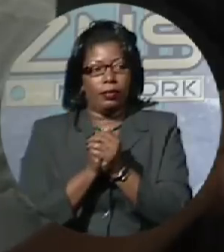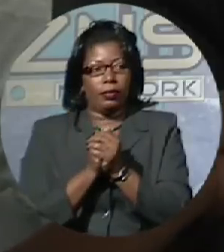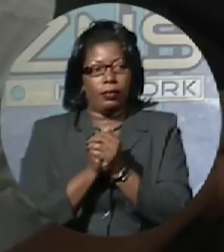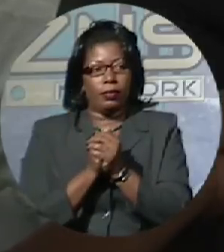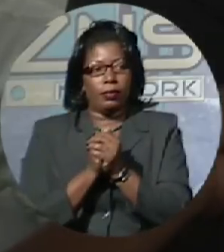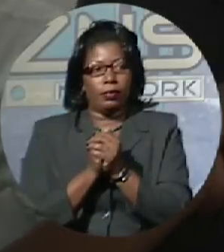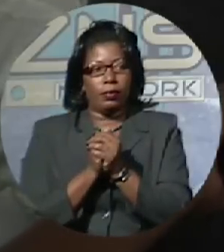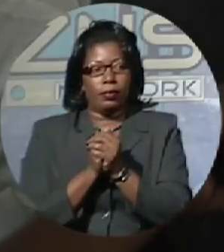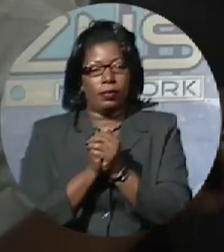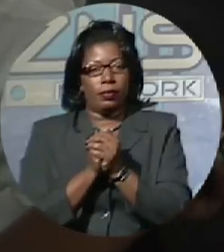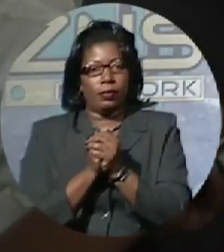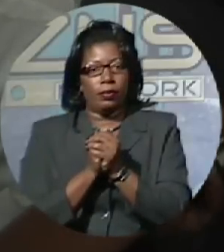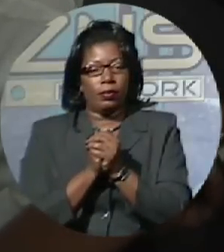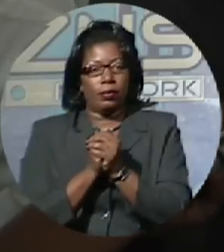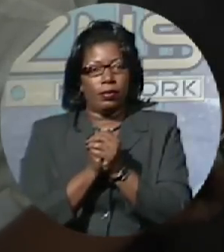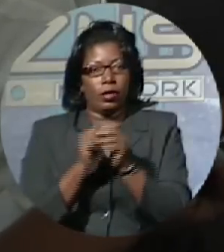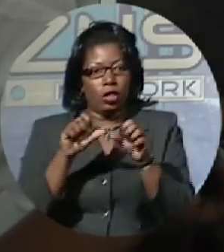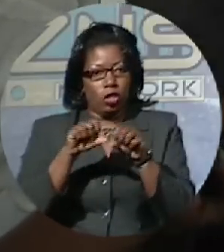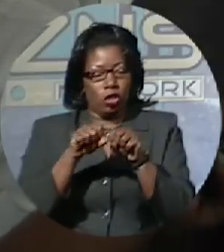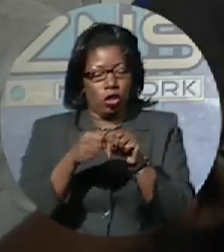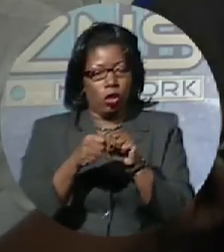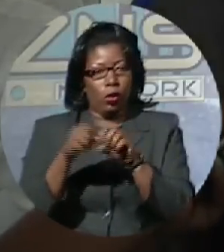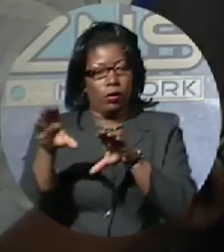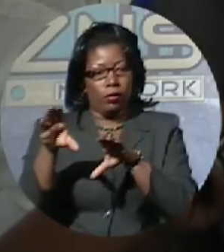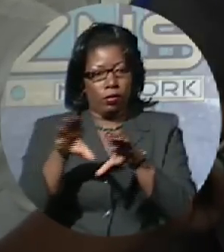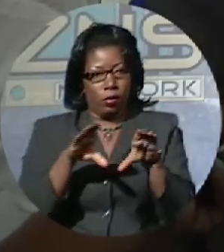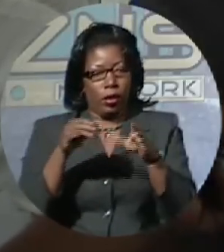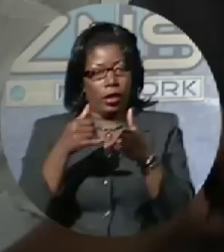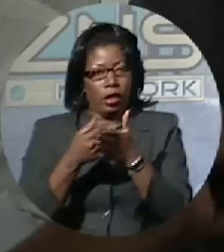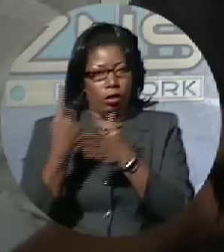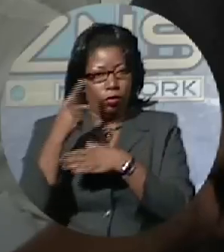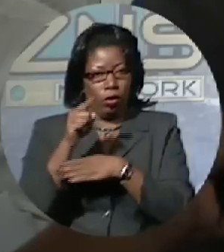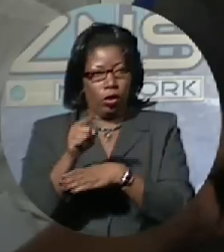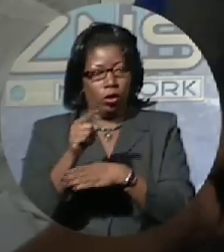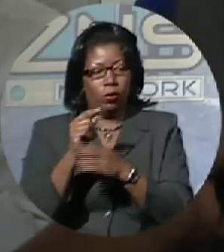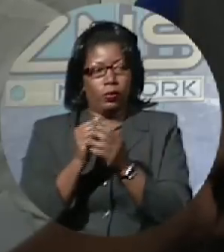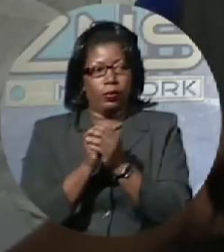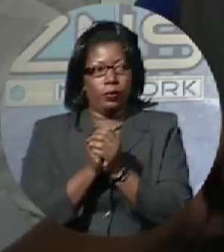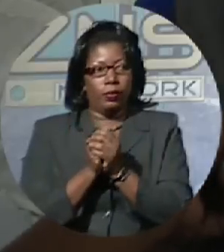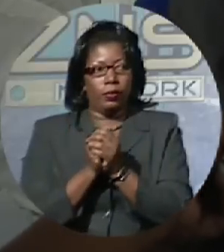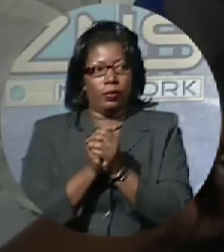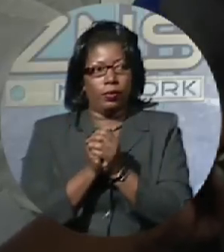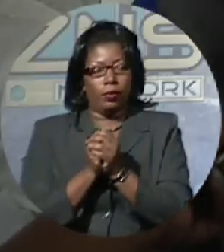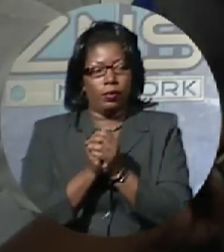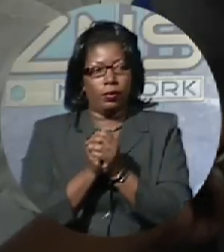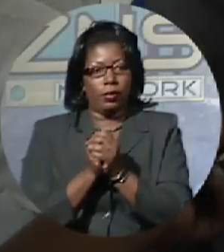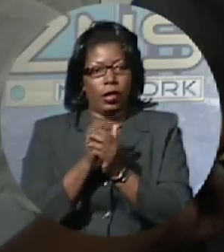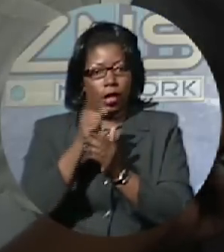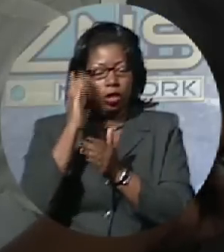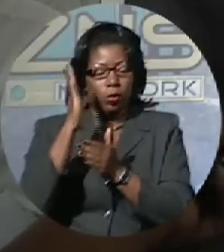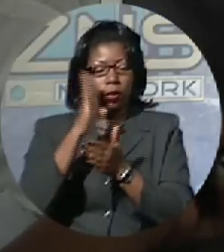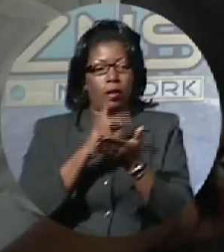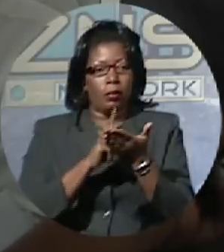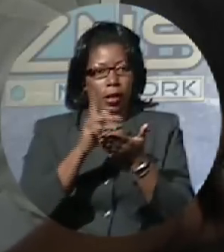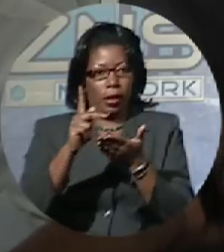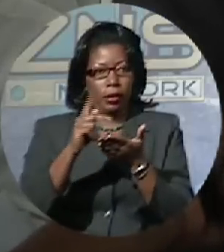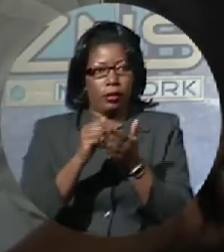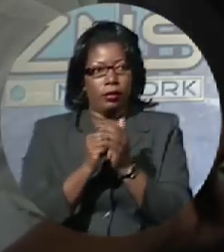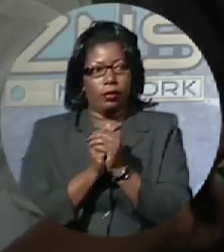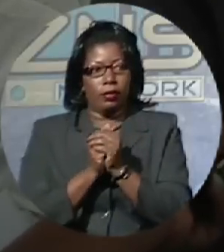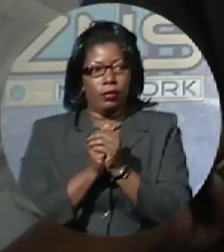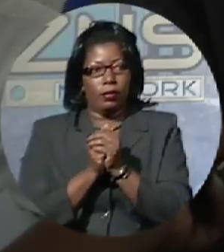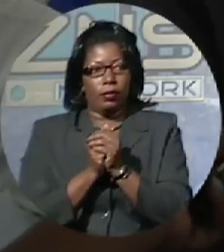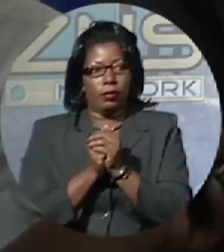so we have gotten it done for you, and you will be paid.